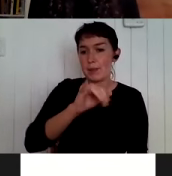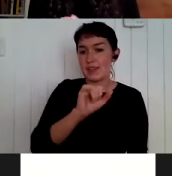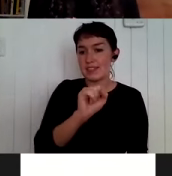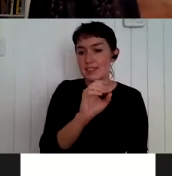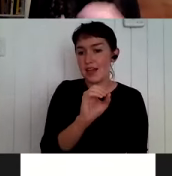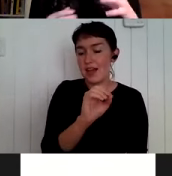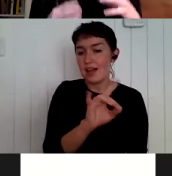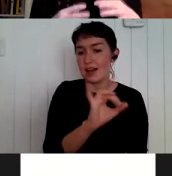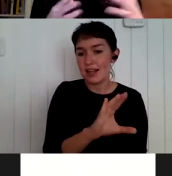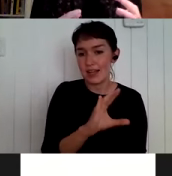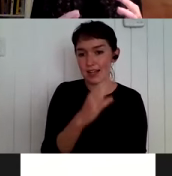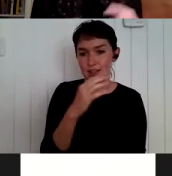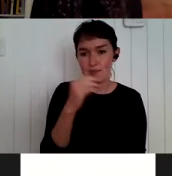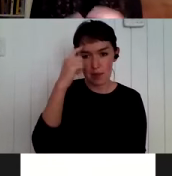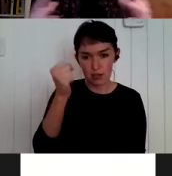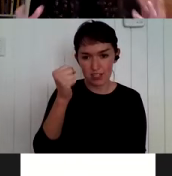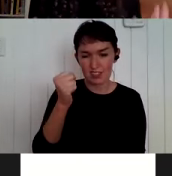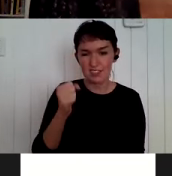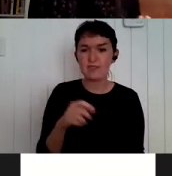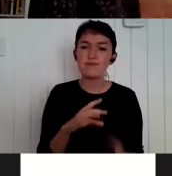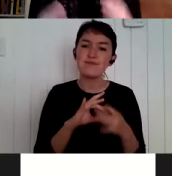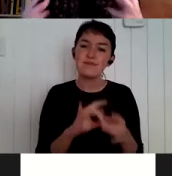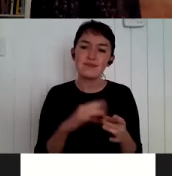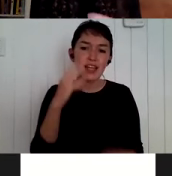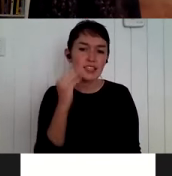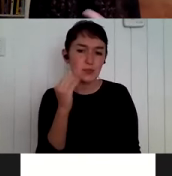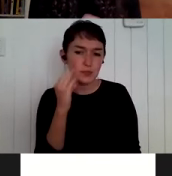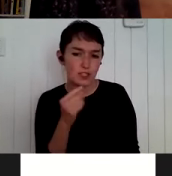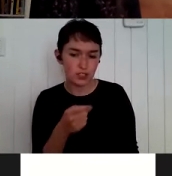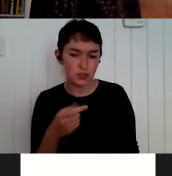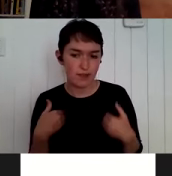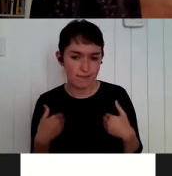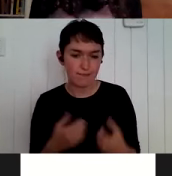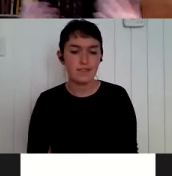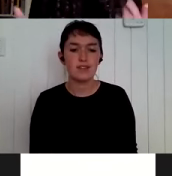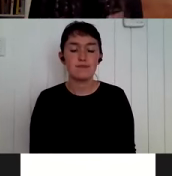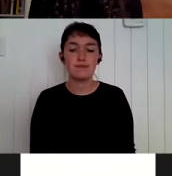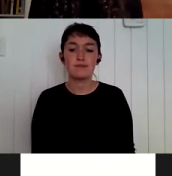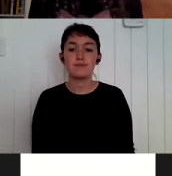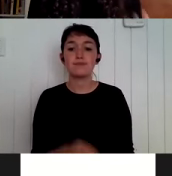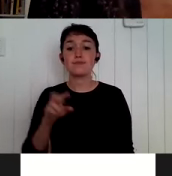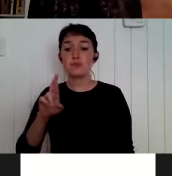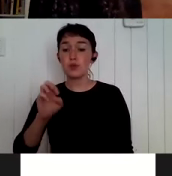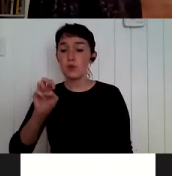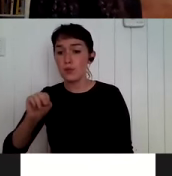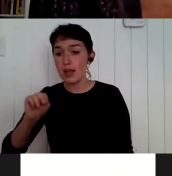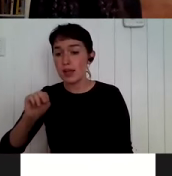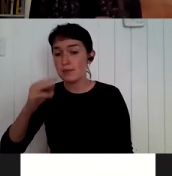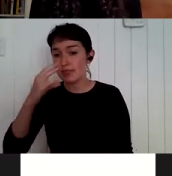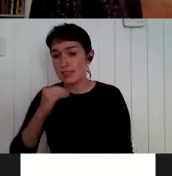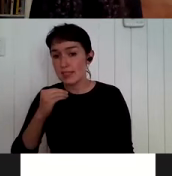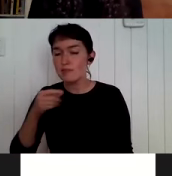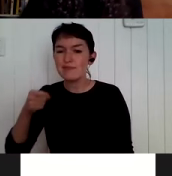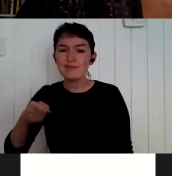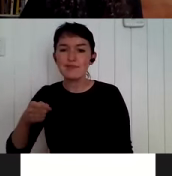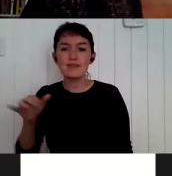REM sleep has been related to more procedural or skill learning memories. So this would be something like learning to ride a bike.